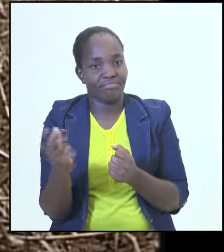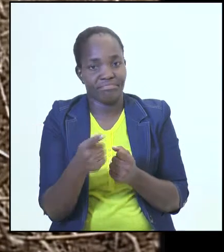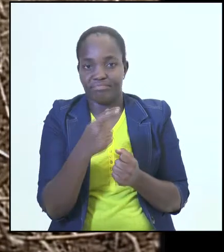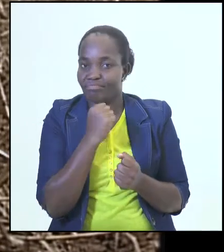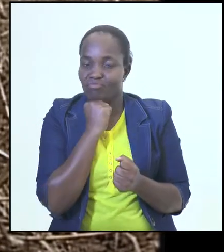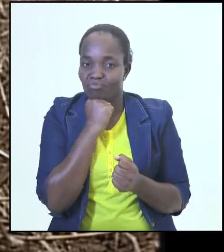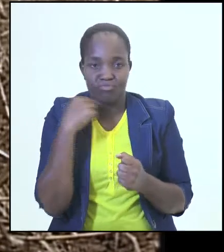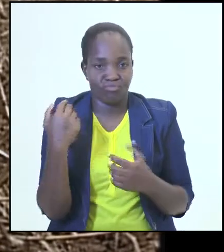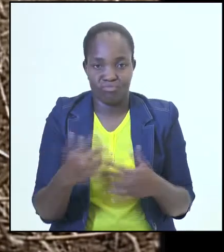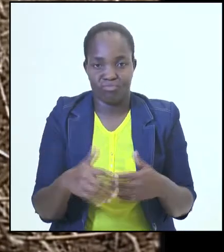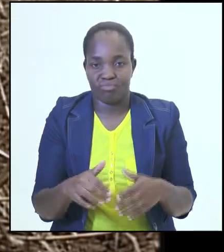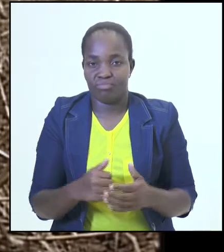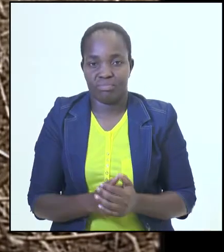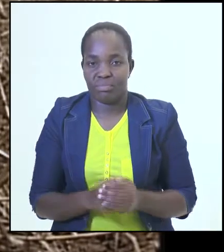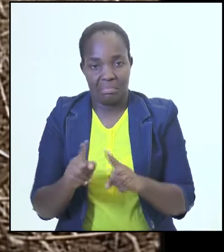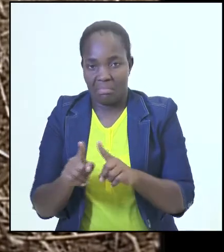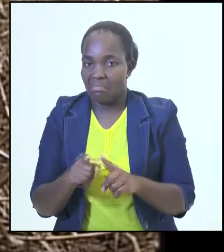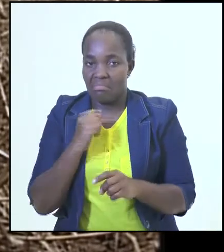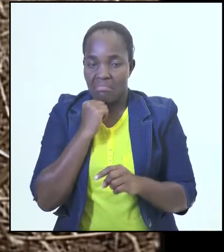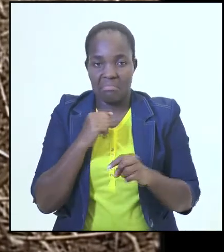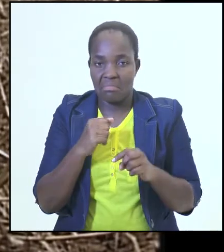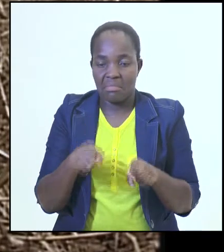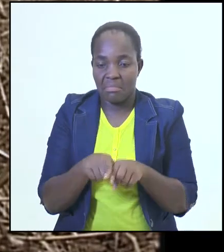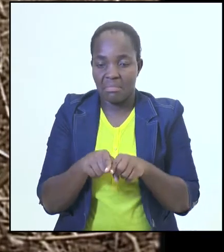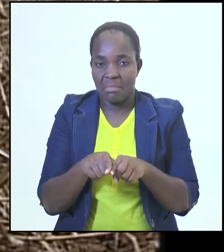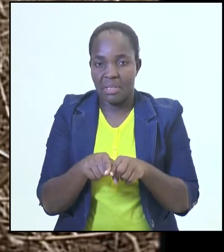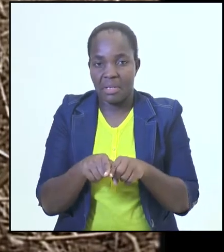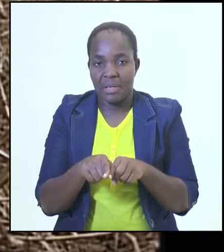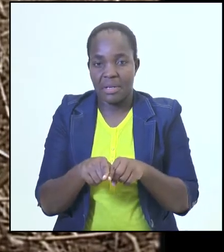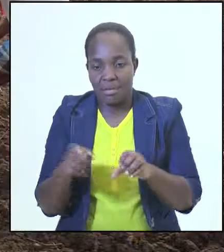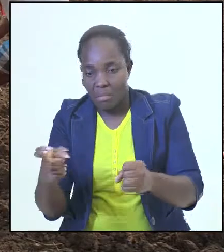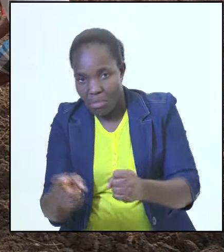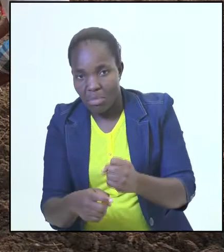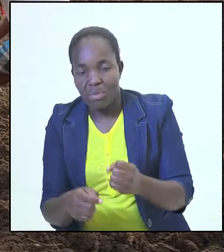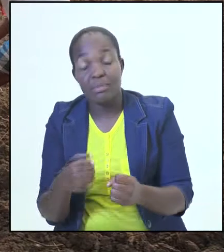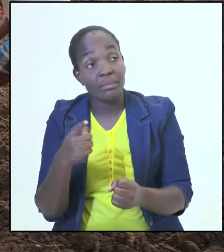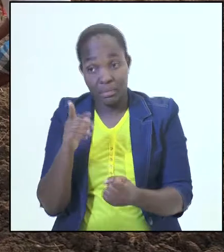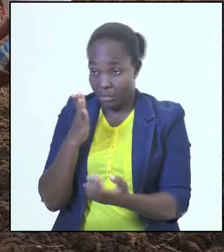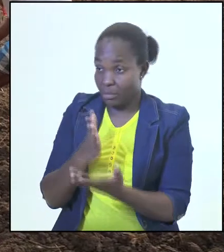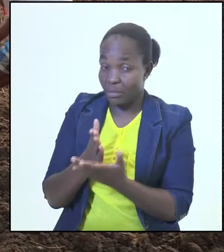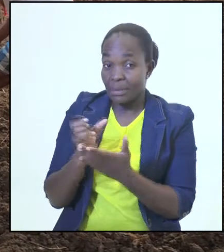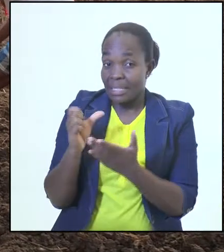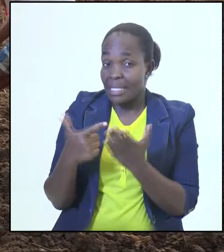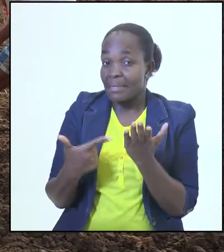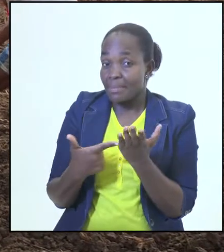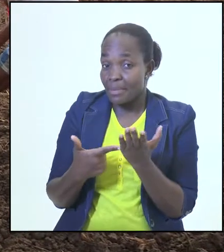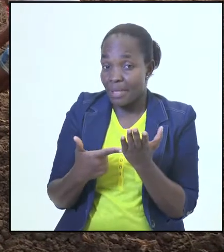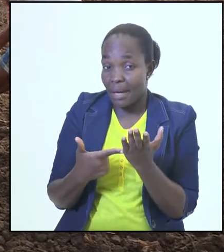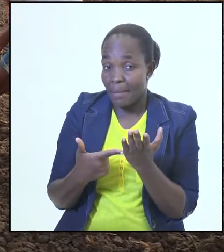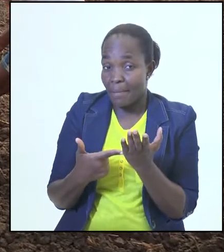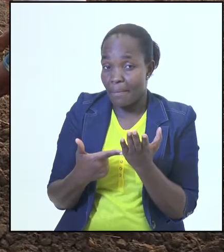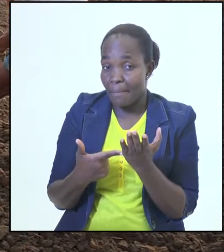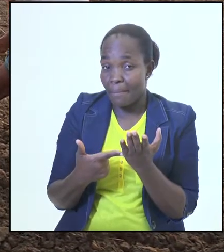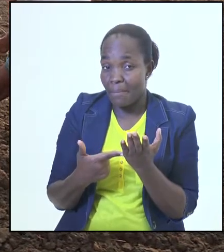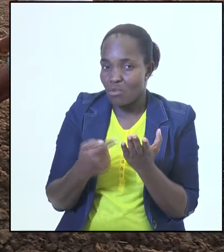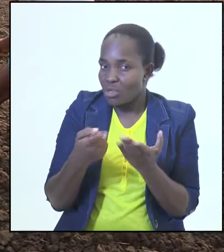and those other types of machinery. Yes, that's true, John. But there are some forms of technology such as plows